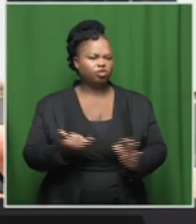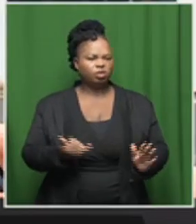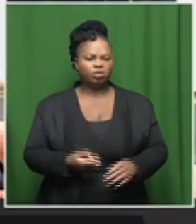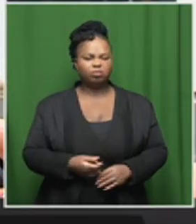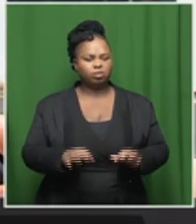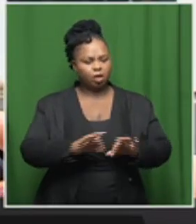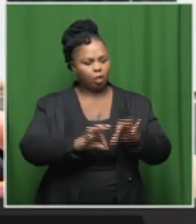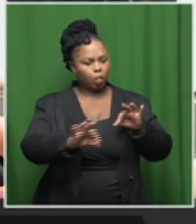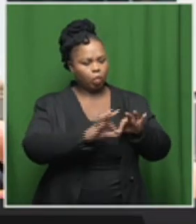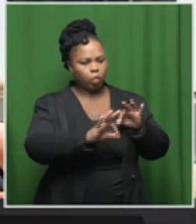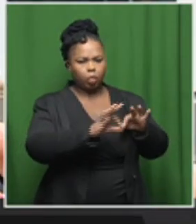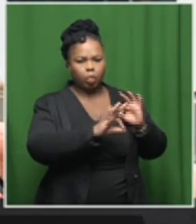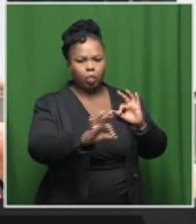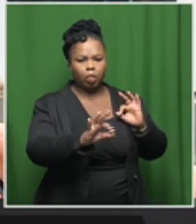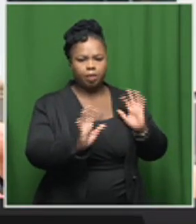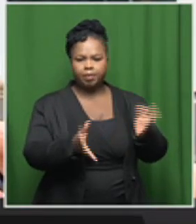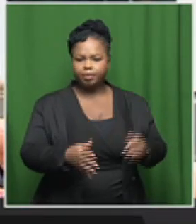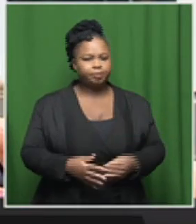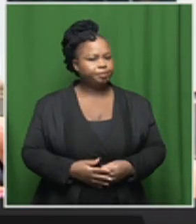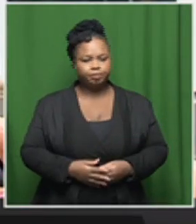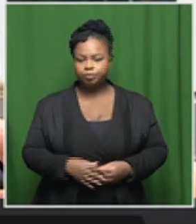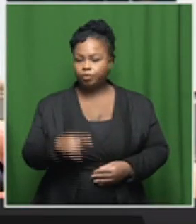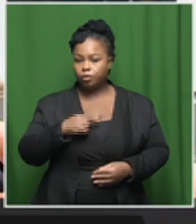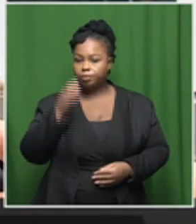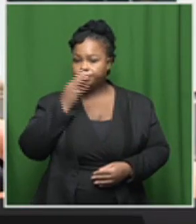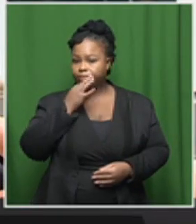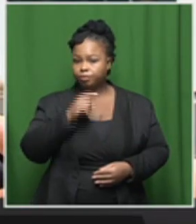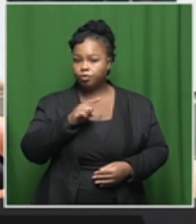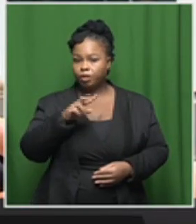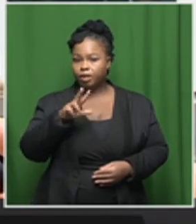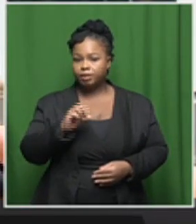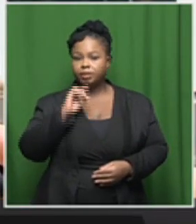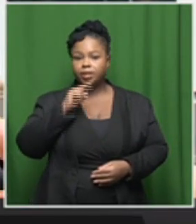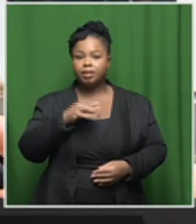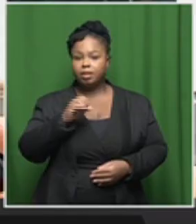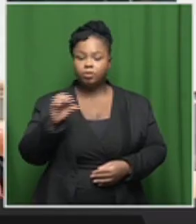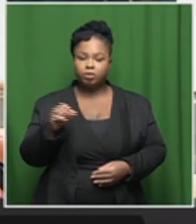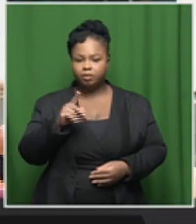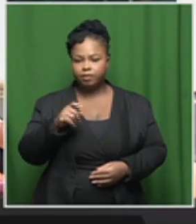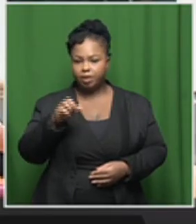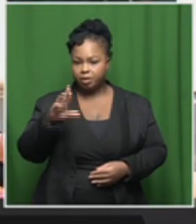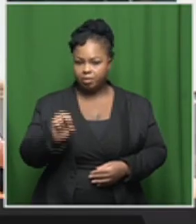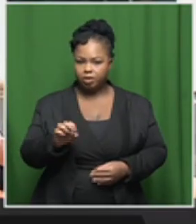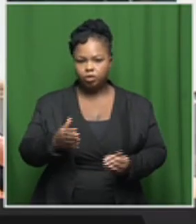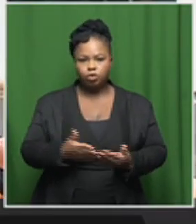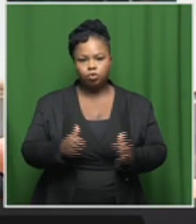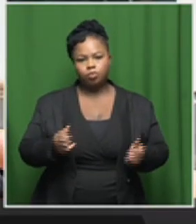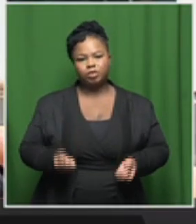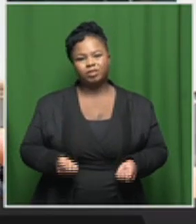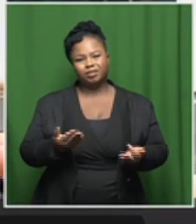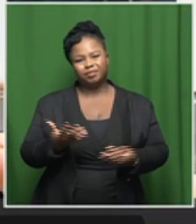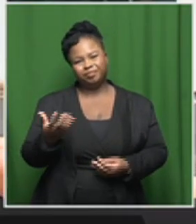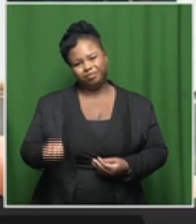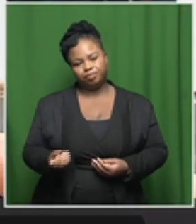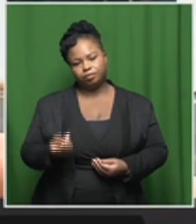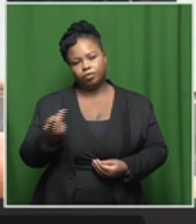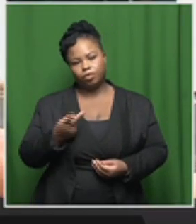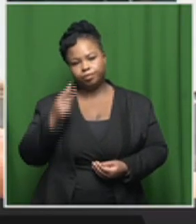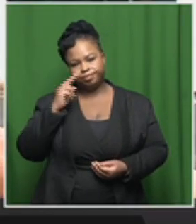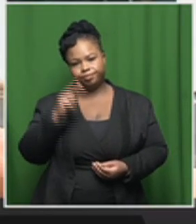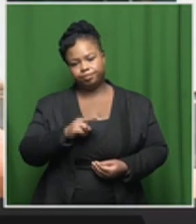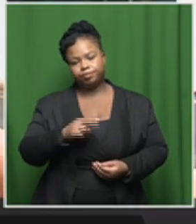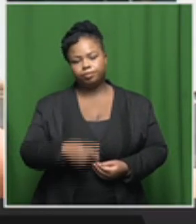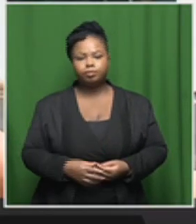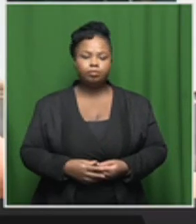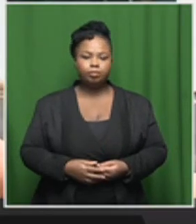beyond cables. It's, you mentioned 180,000 kilometers of fiber that Openserve has. And let me just put that into perspective. You can take